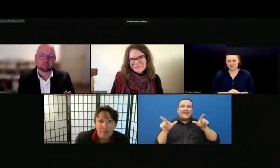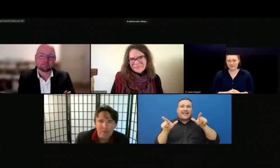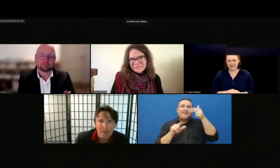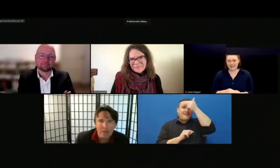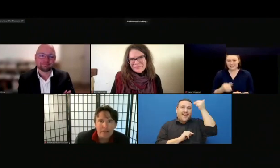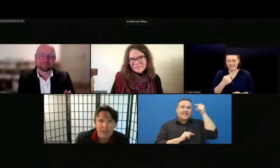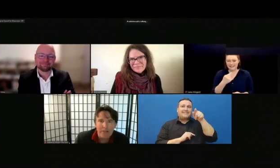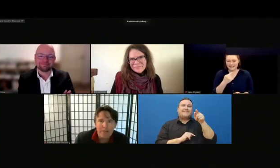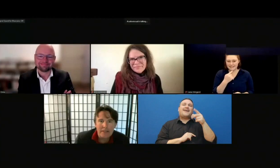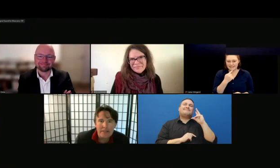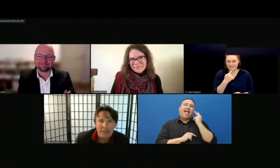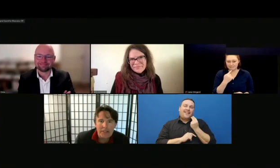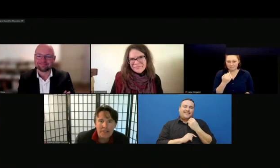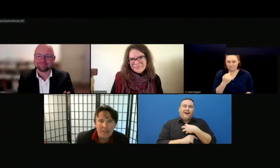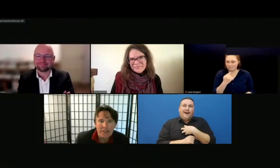Oh.